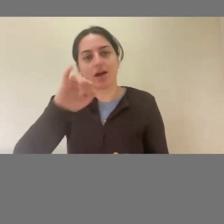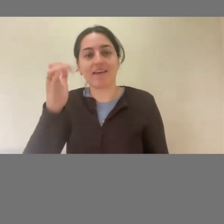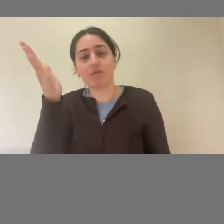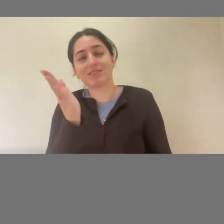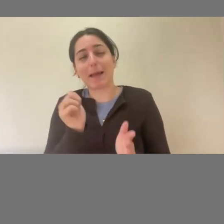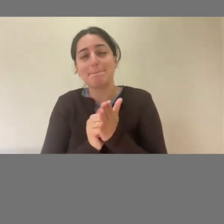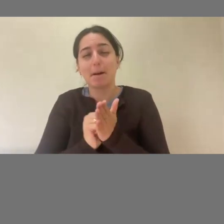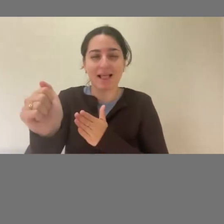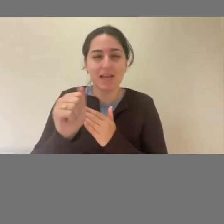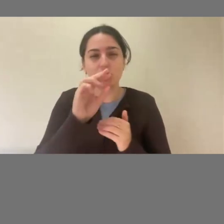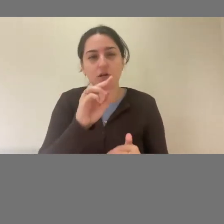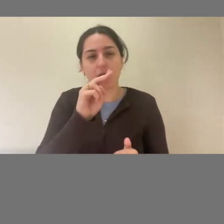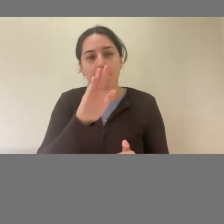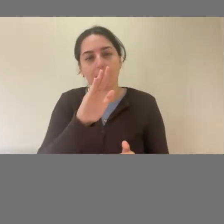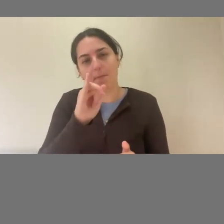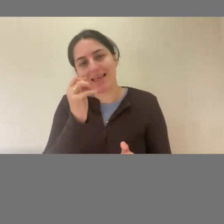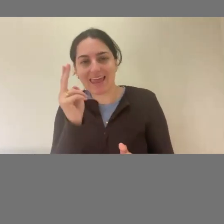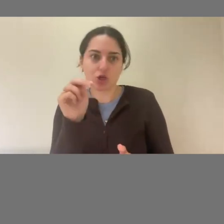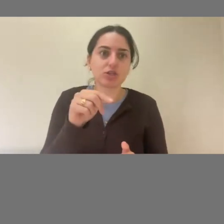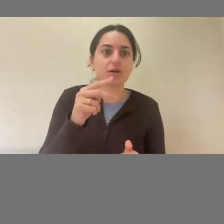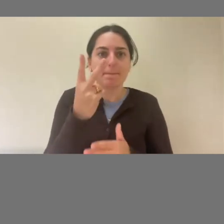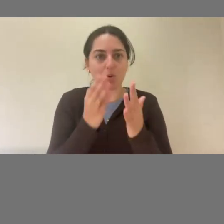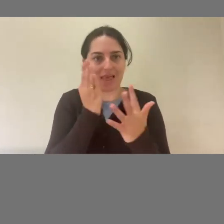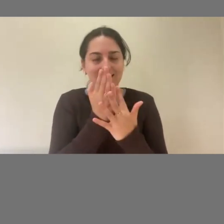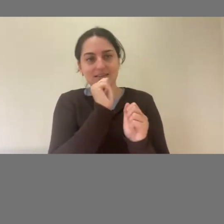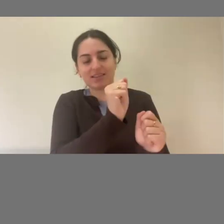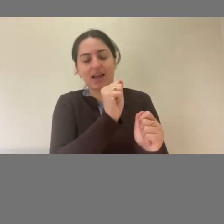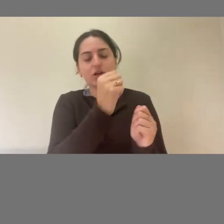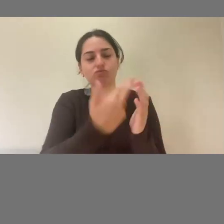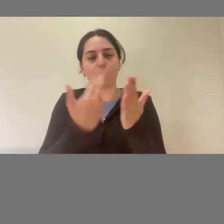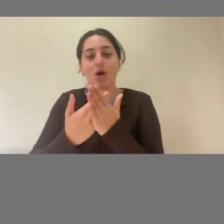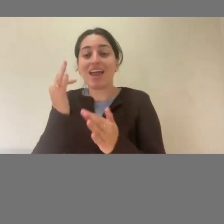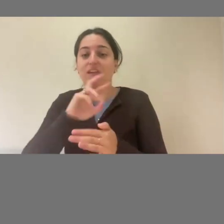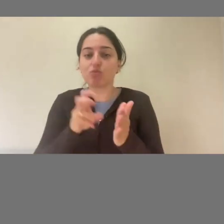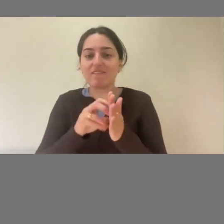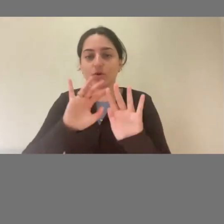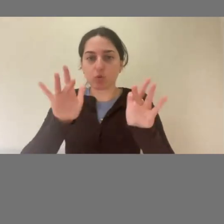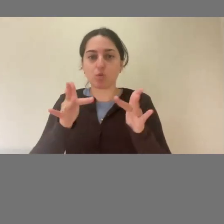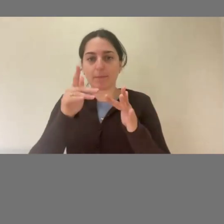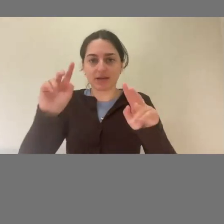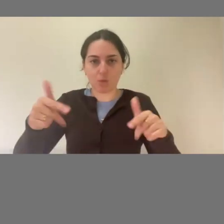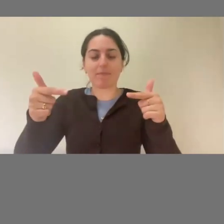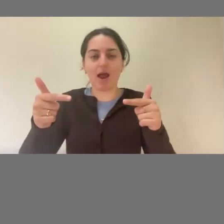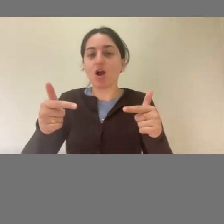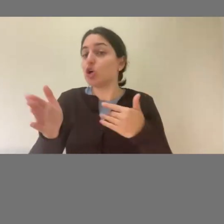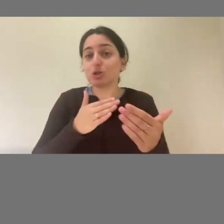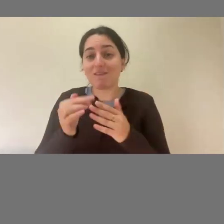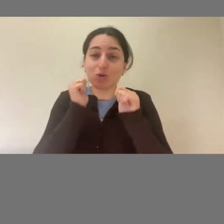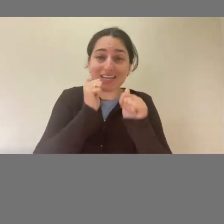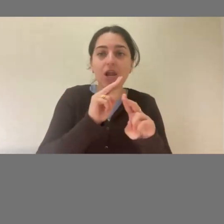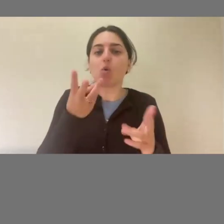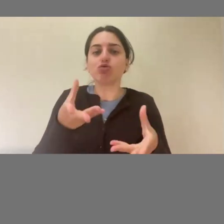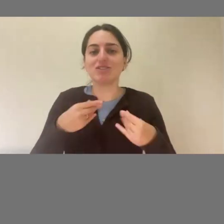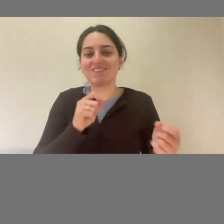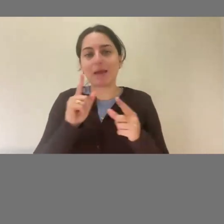nda.ie/publications, you can access both. And also everyone who has registered for today's webinar, irrespective of whether they could attend or not, will receive an email